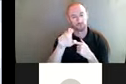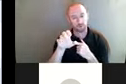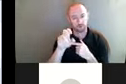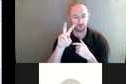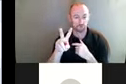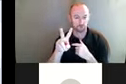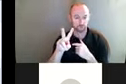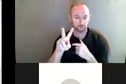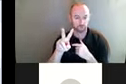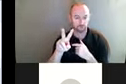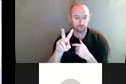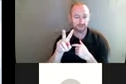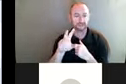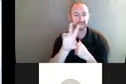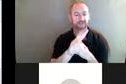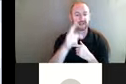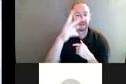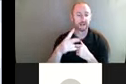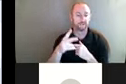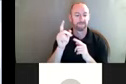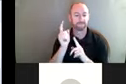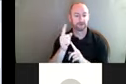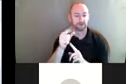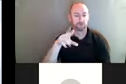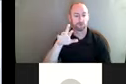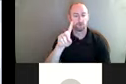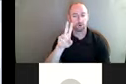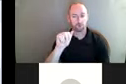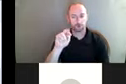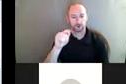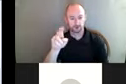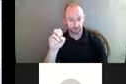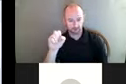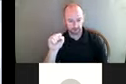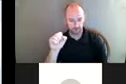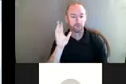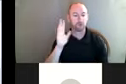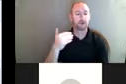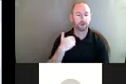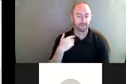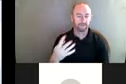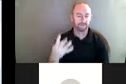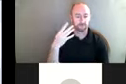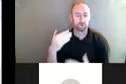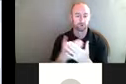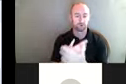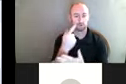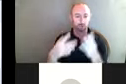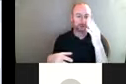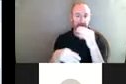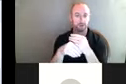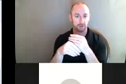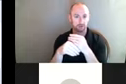102 7.5 minute quadrangles or pieces of quadrangles. And we'll have 4 new ones to add to that